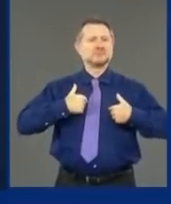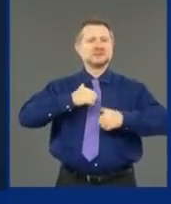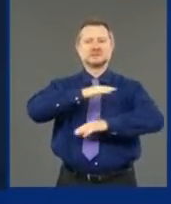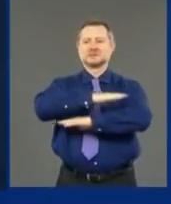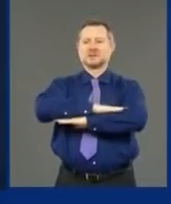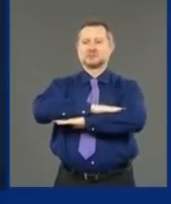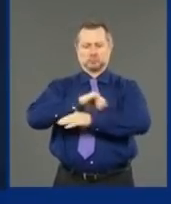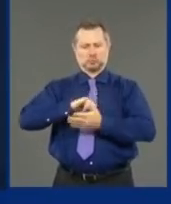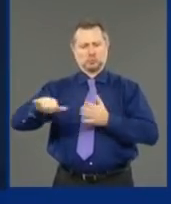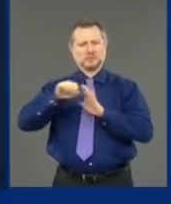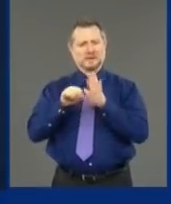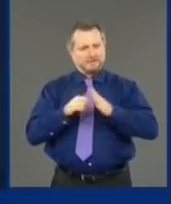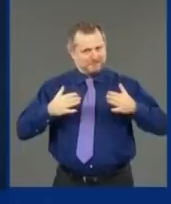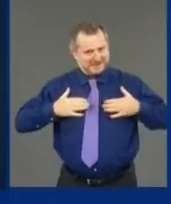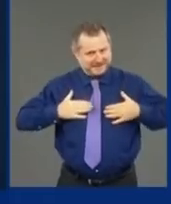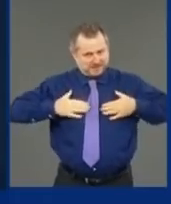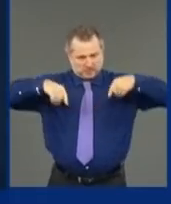desk.